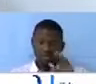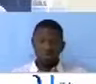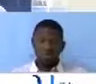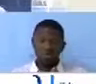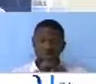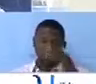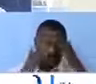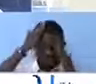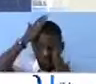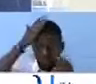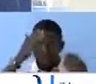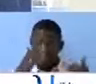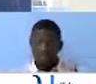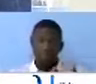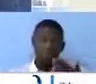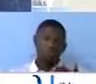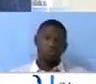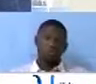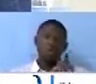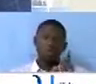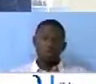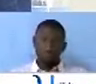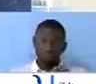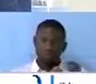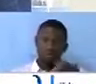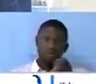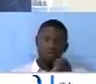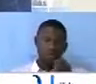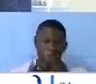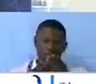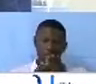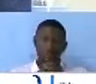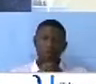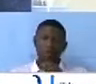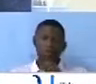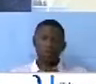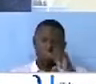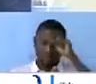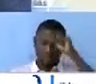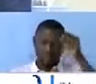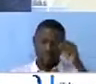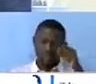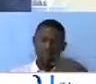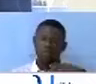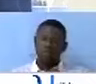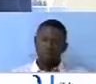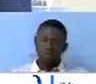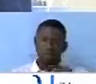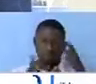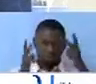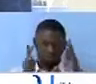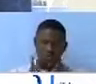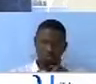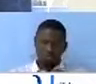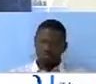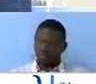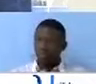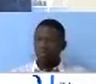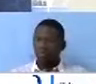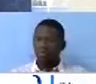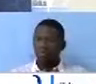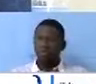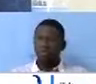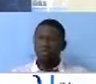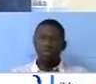But you could have told him that, Mr. President, you want the law to be applied. The law is not being applied here. The law is